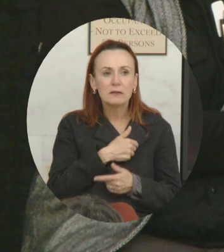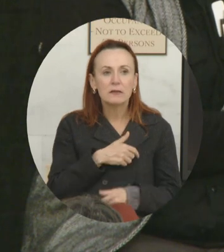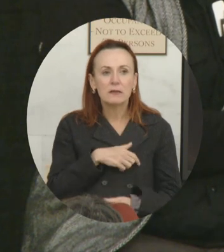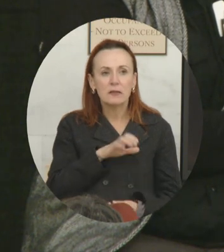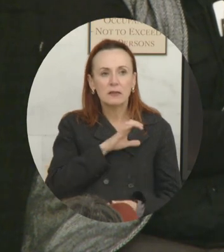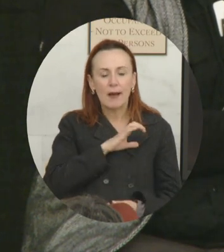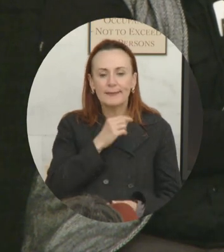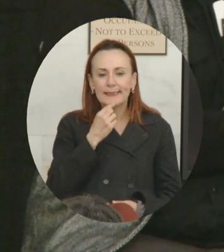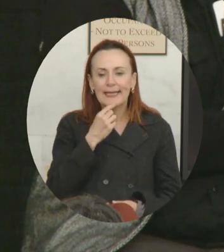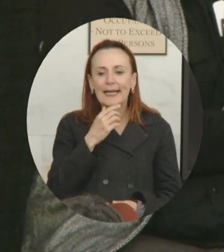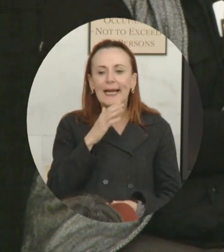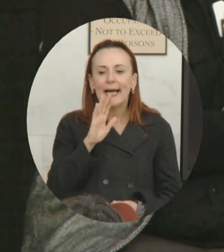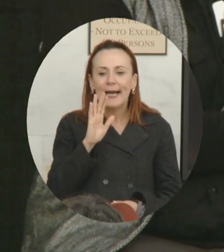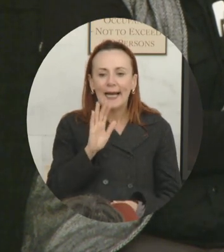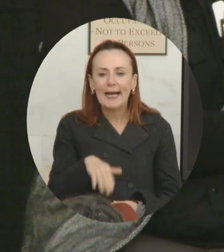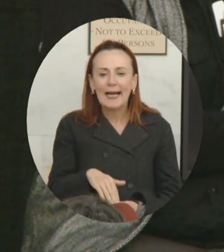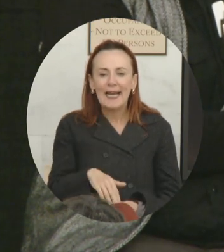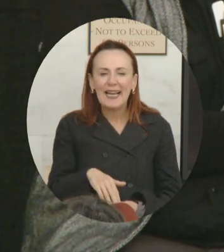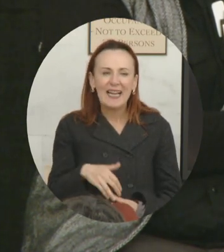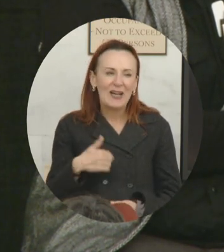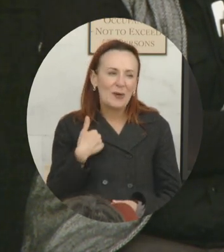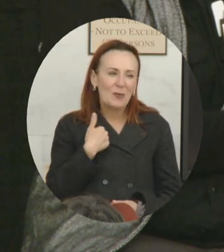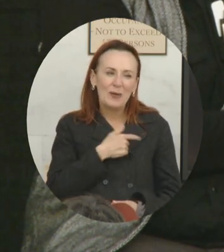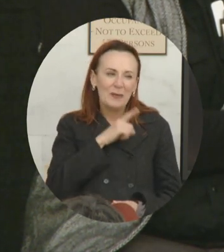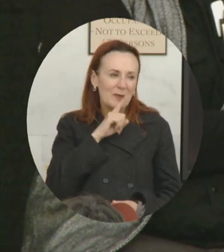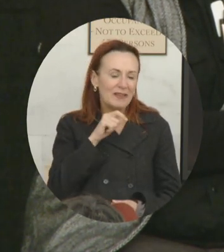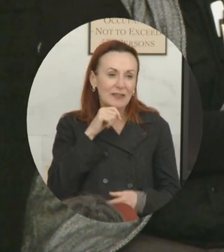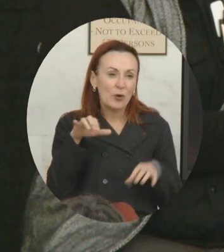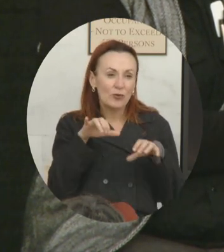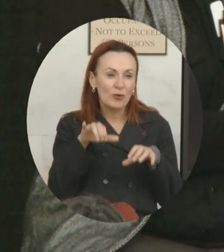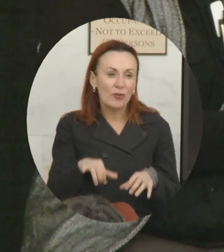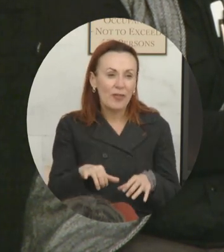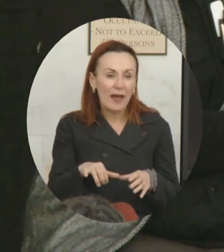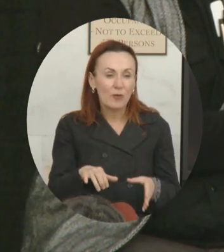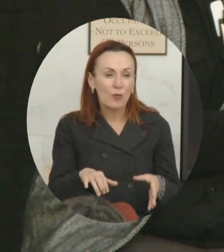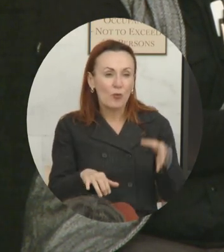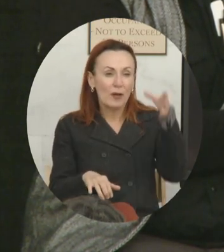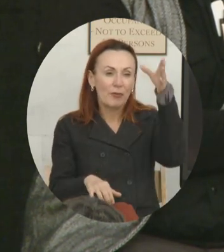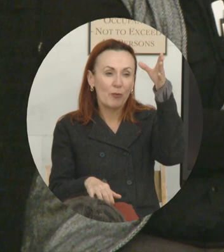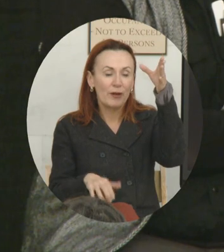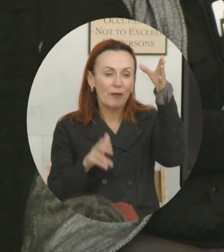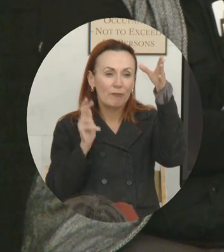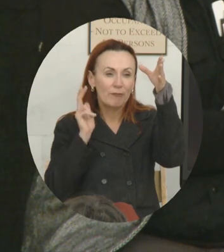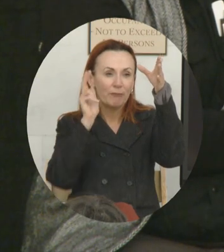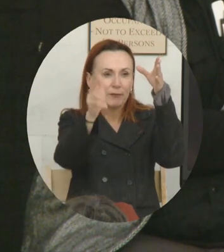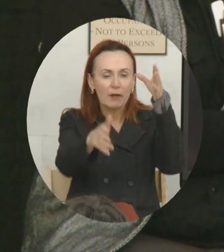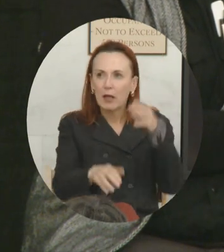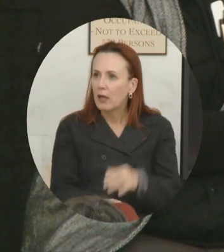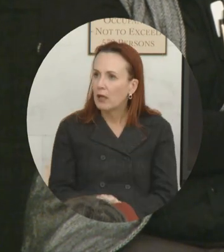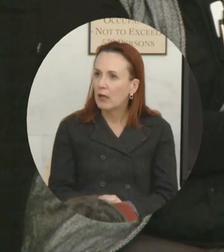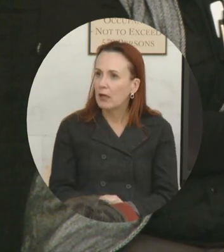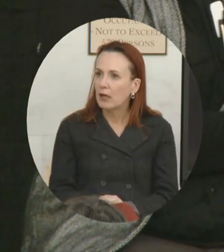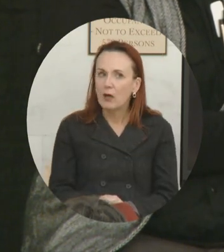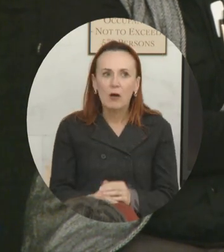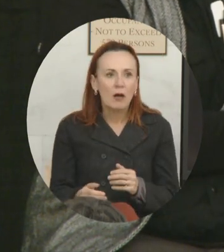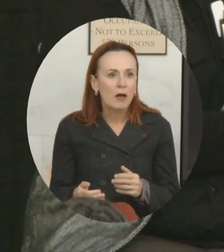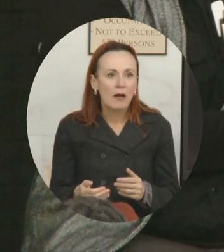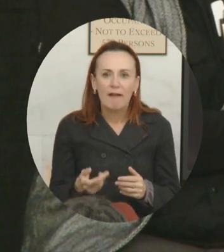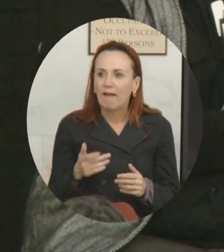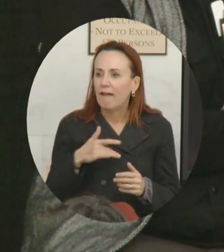looked and said, "Yeah, we don't really do that." And he rolled up his window. And we about died.